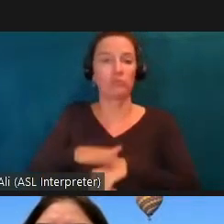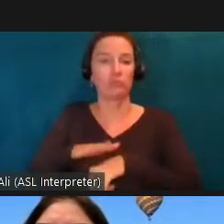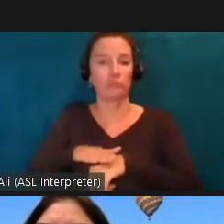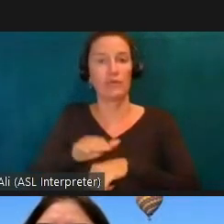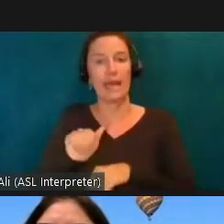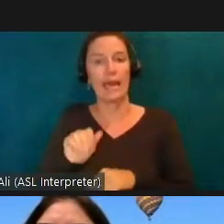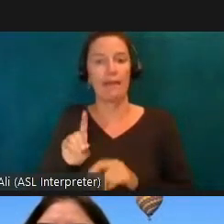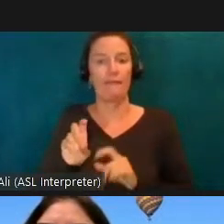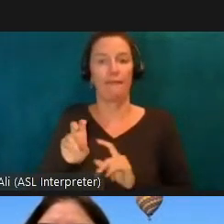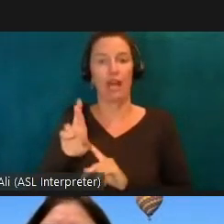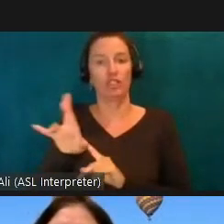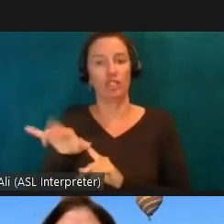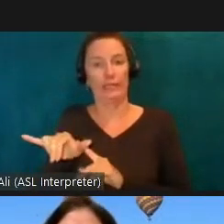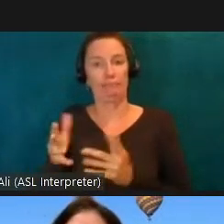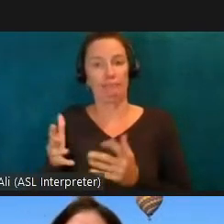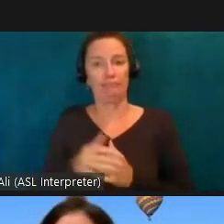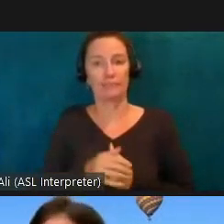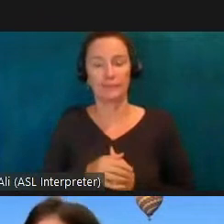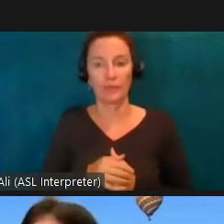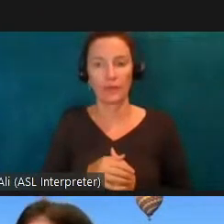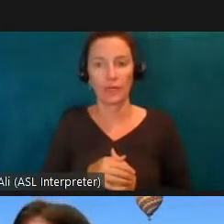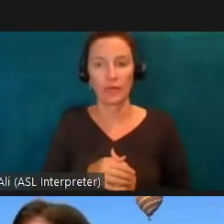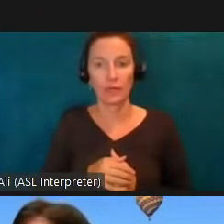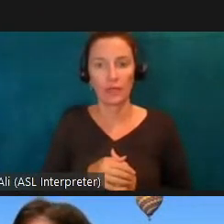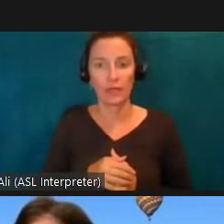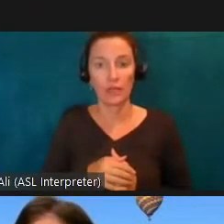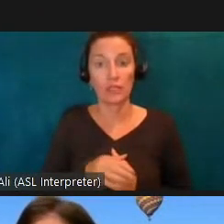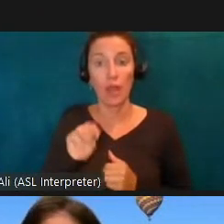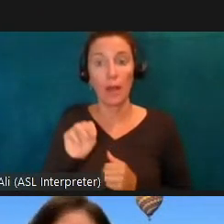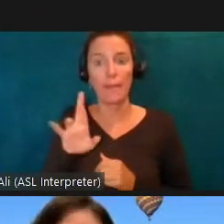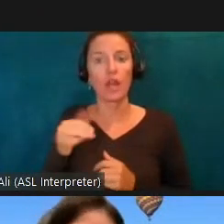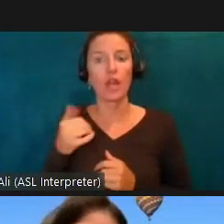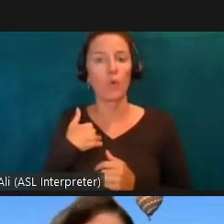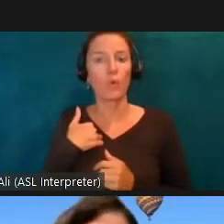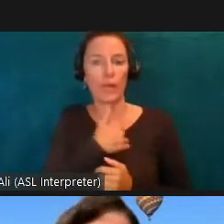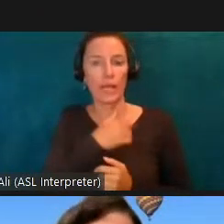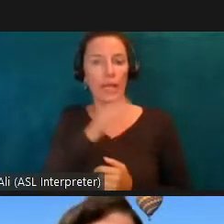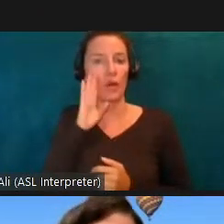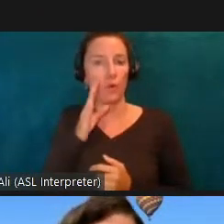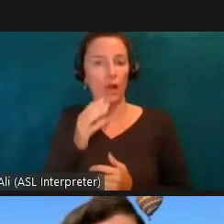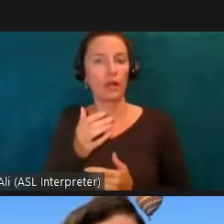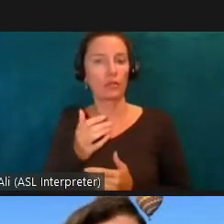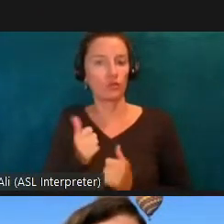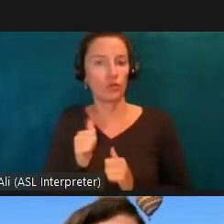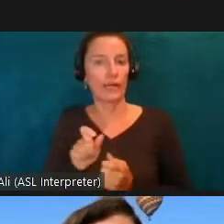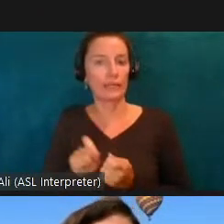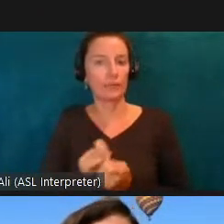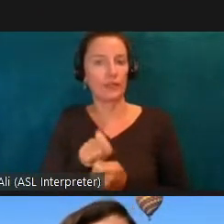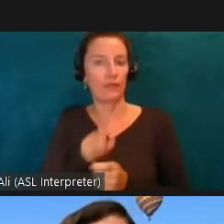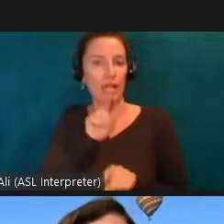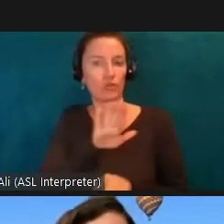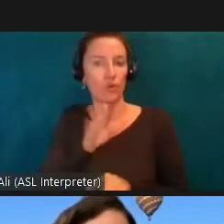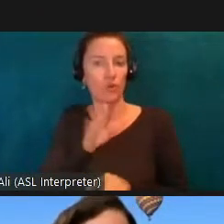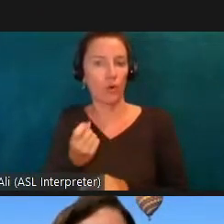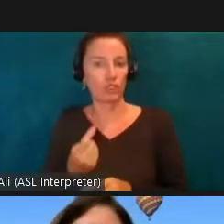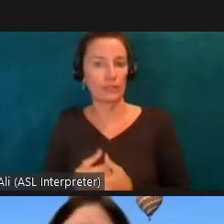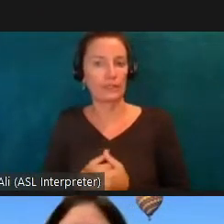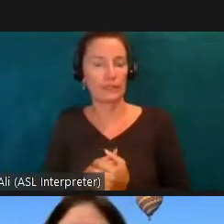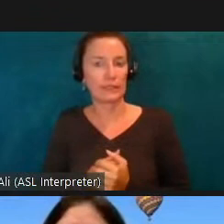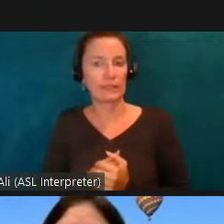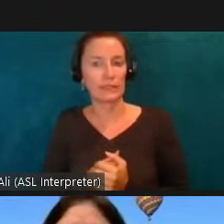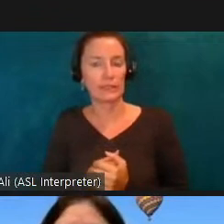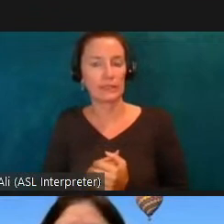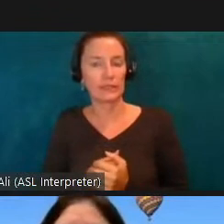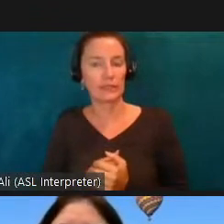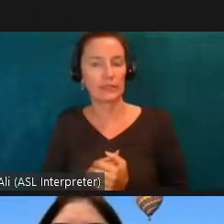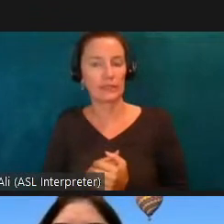Okay, and Mary, we'll work with you getting a specific answer to your question. So thanks so much. Yeah.